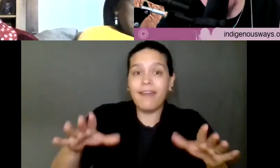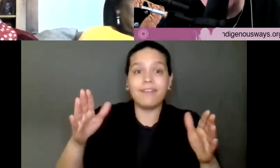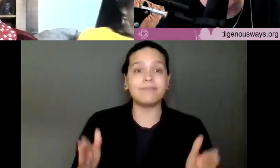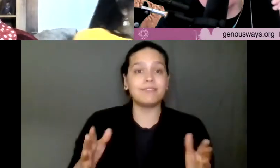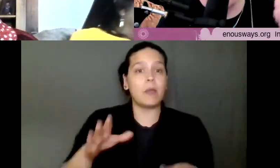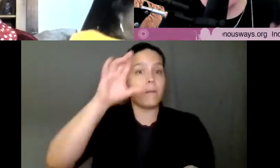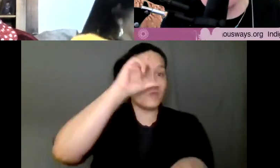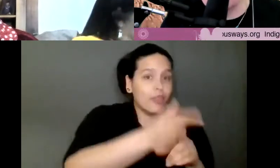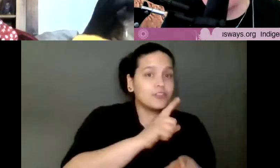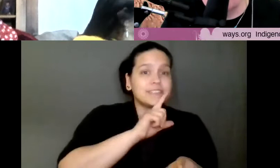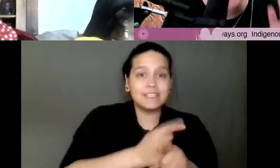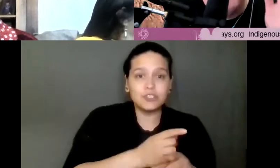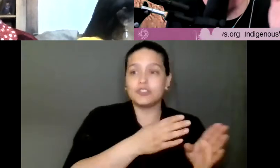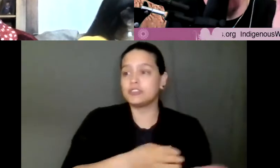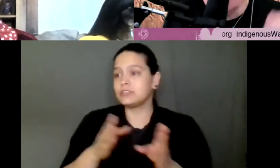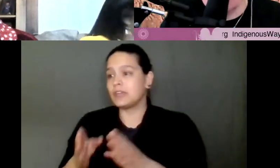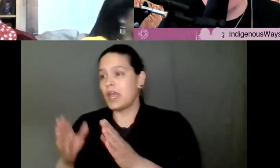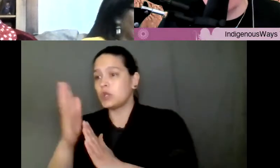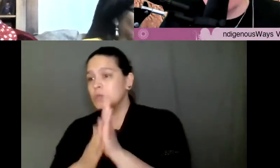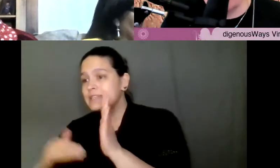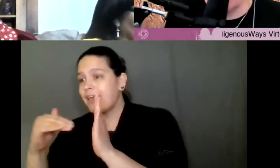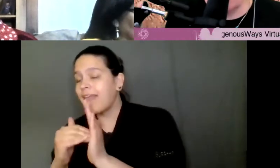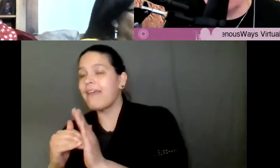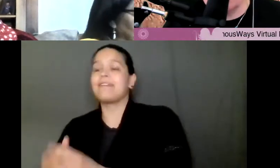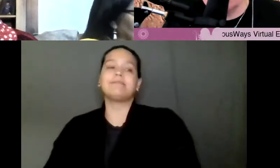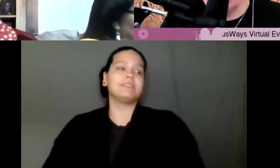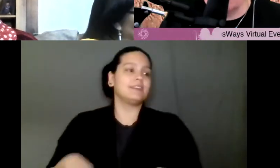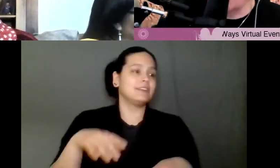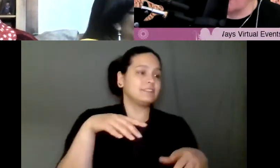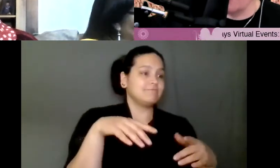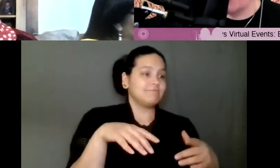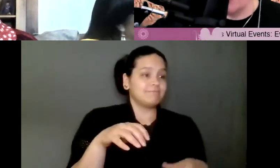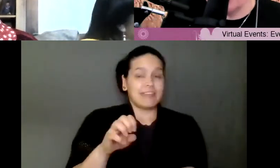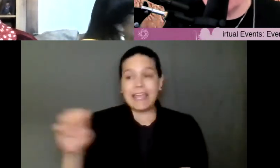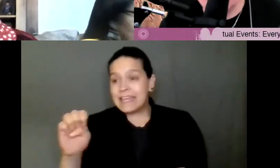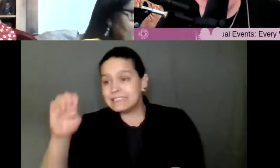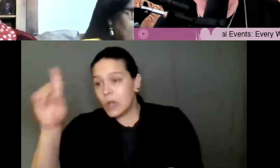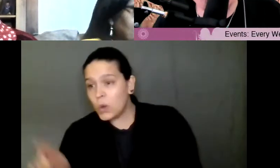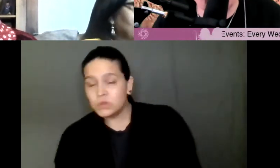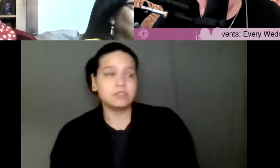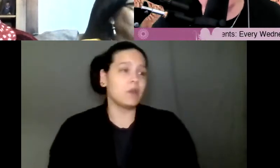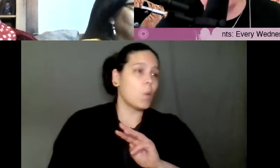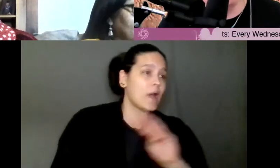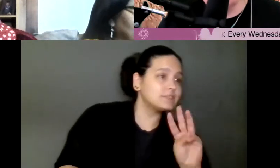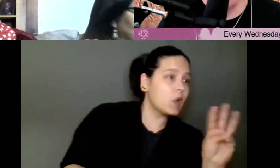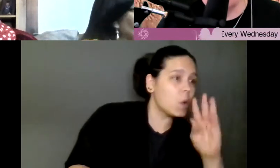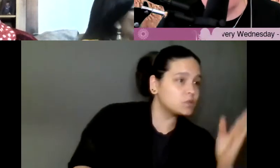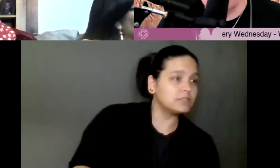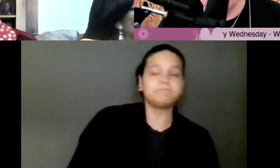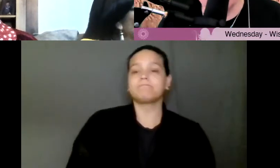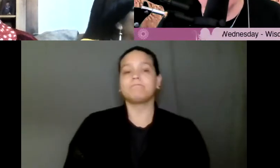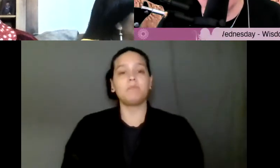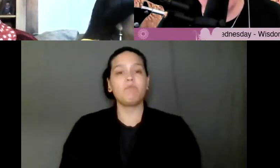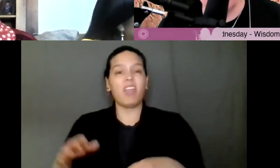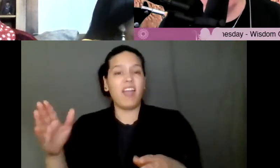Zealand brothers and sisters, East Coasters, West Coasters, Navajo Nation, Pueblo lands. So for that,